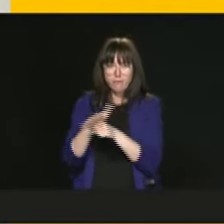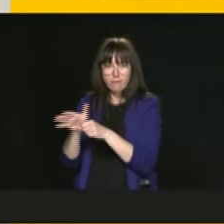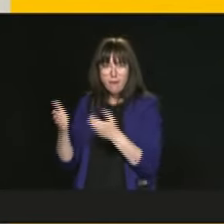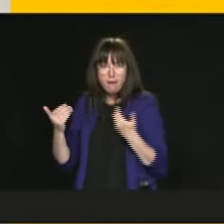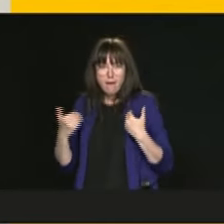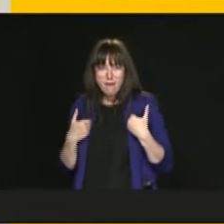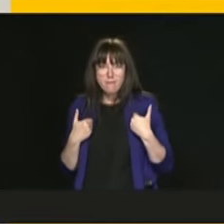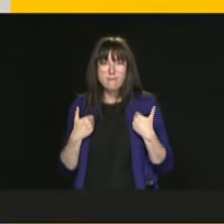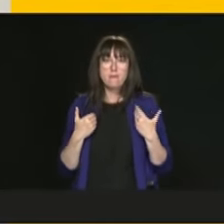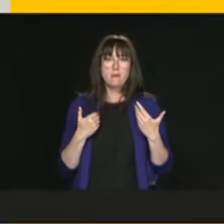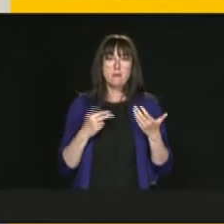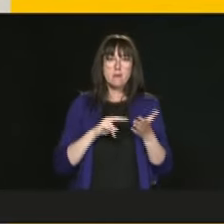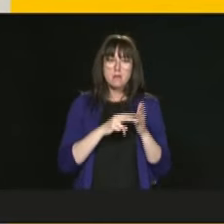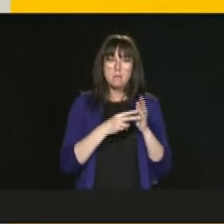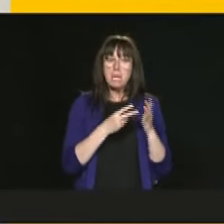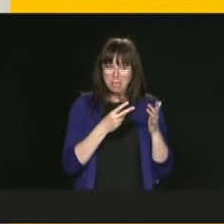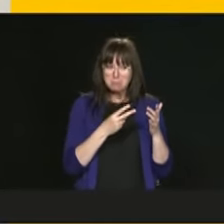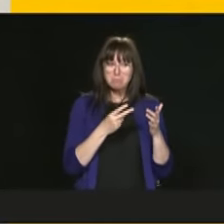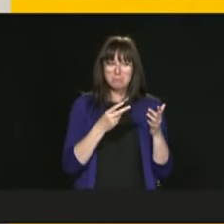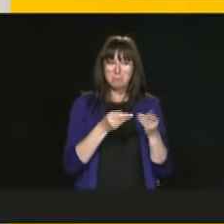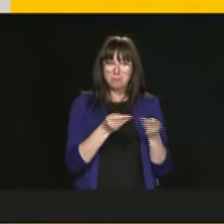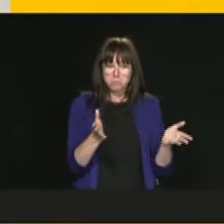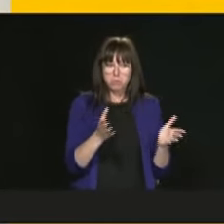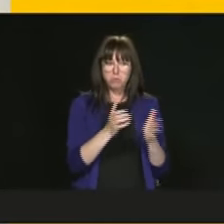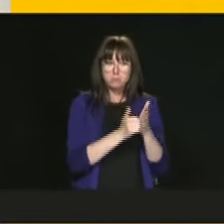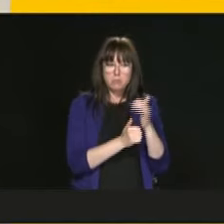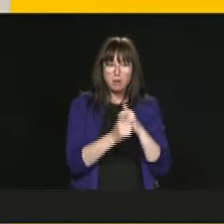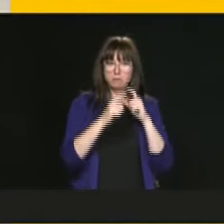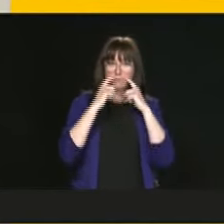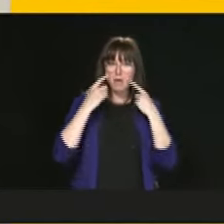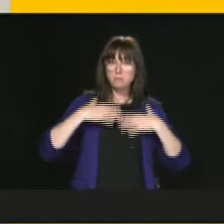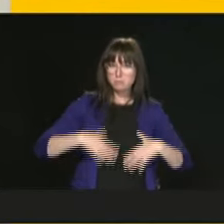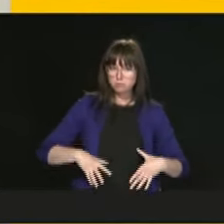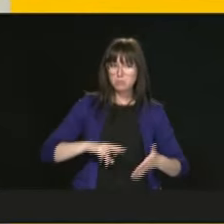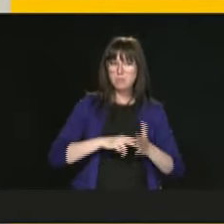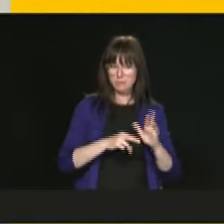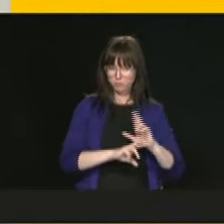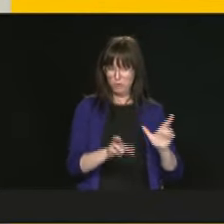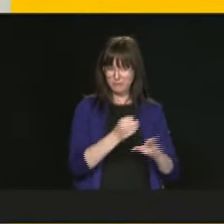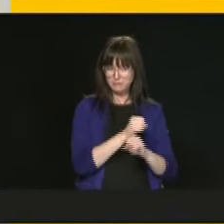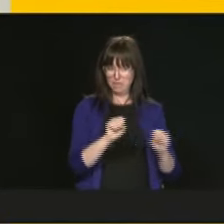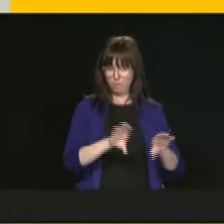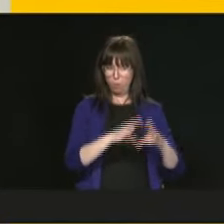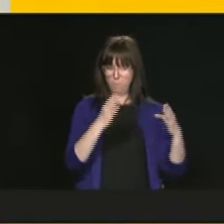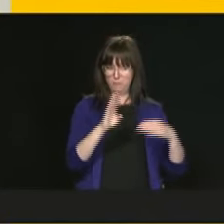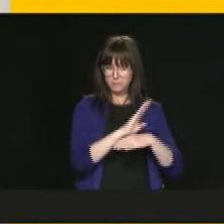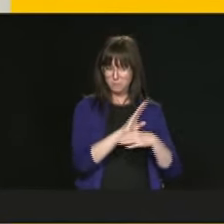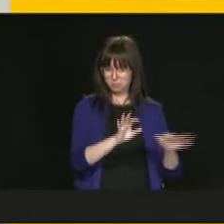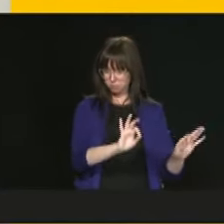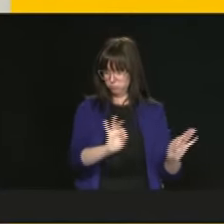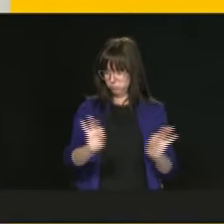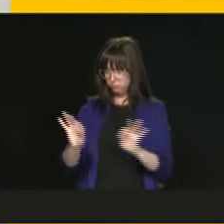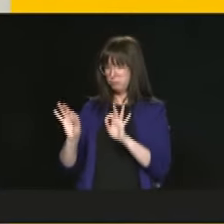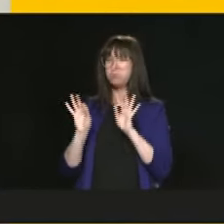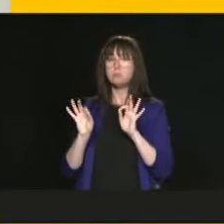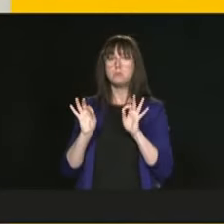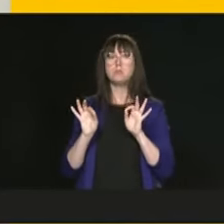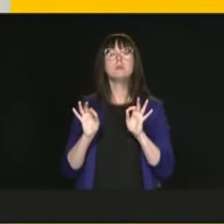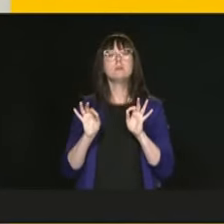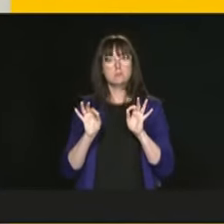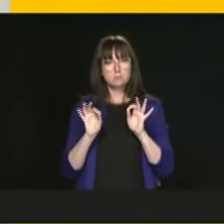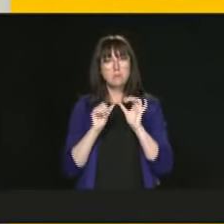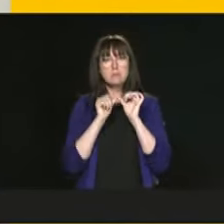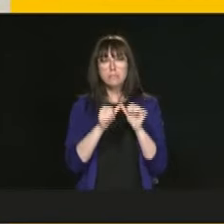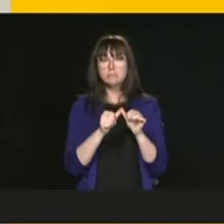in a safe and secure manner. Now, with respect to the benefits for Canadians, we will look at